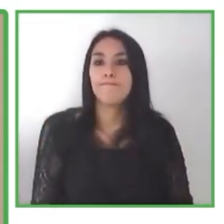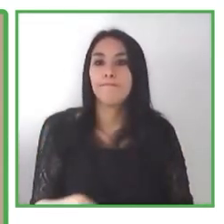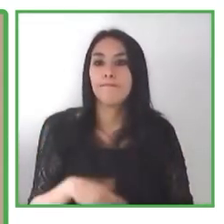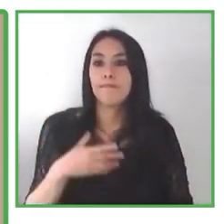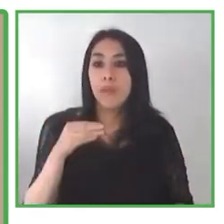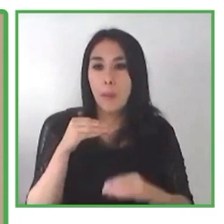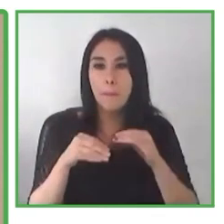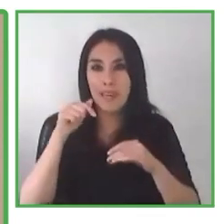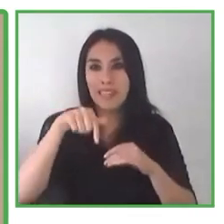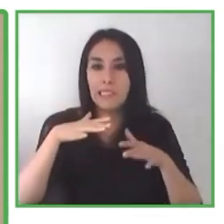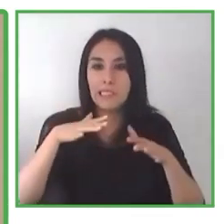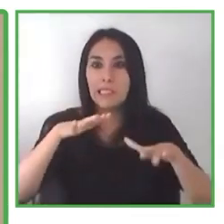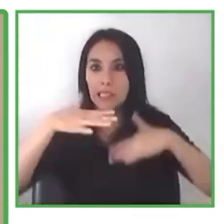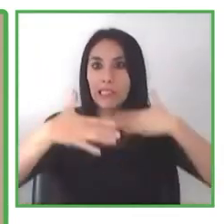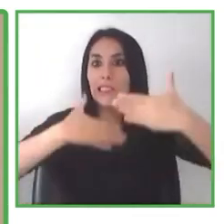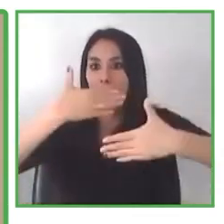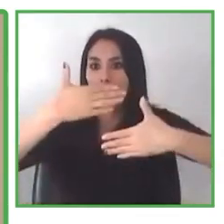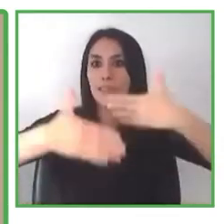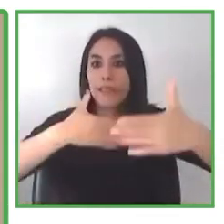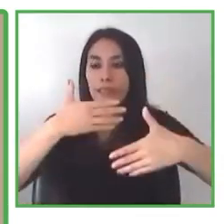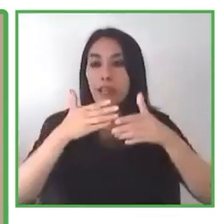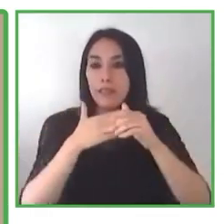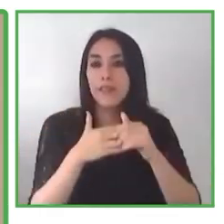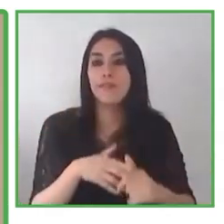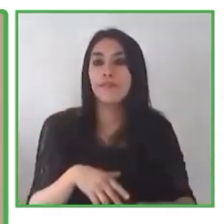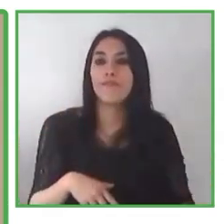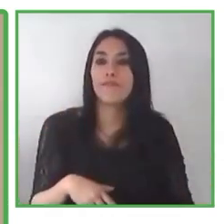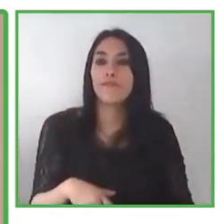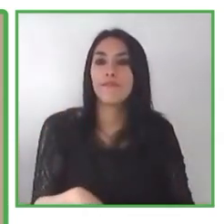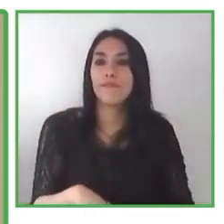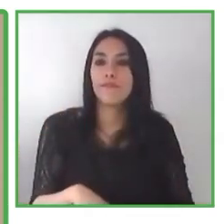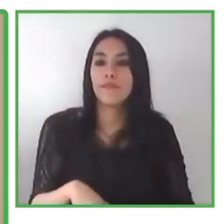lead, the Division for the Inclusive Social Development,